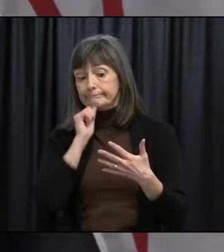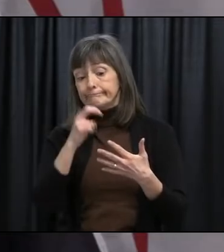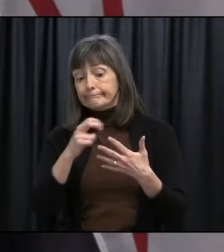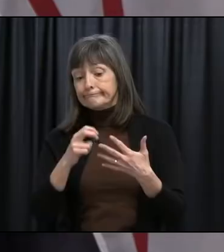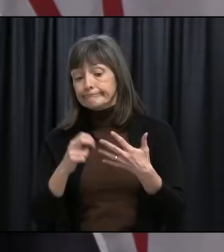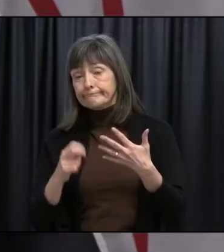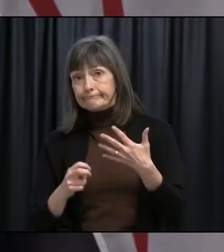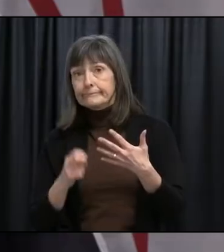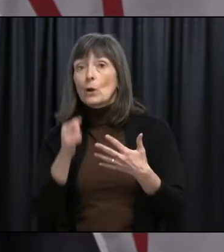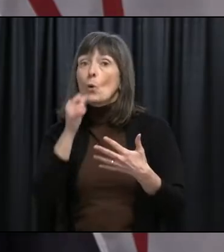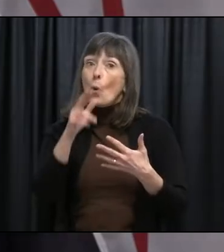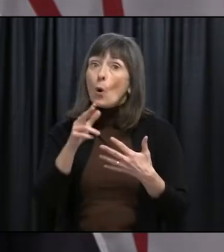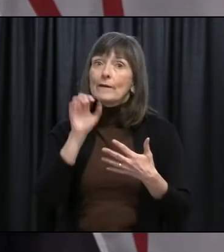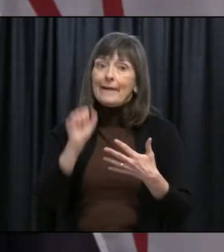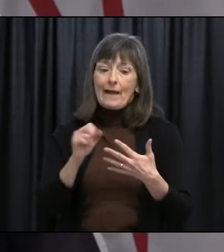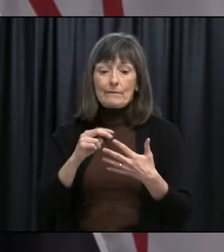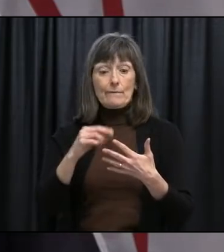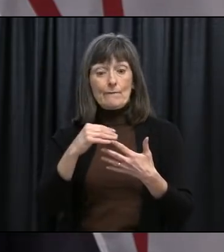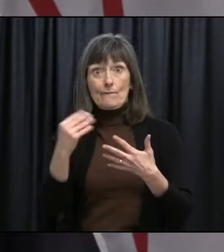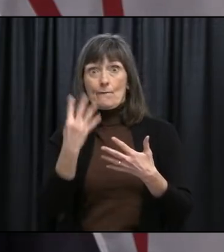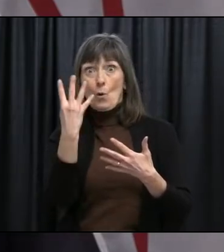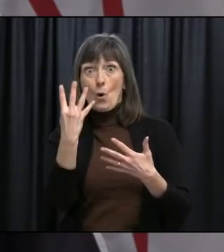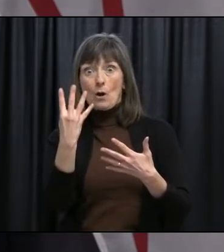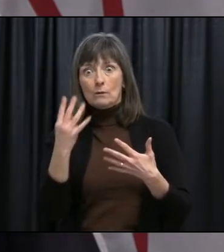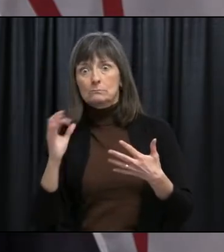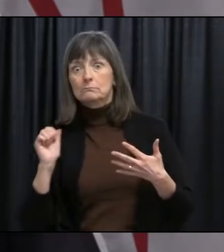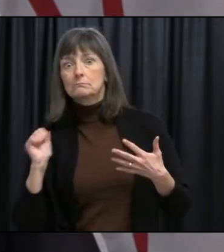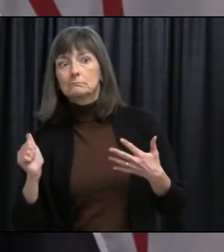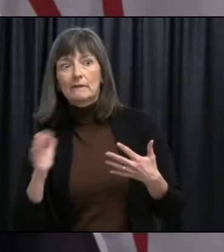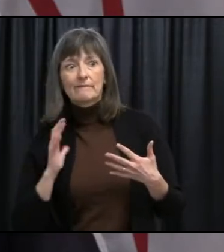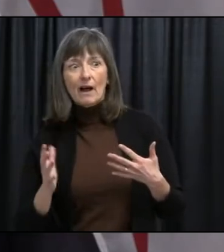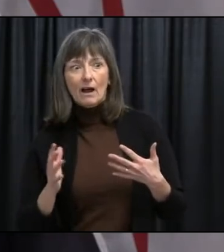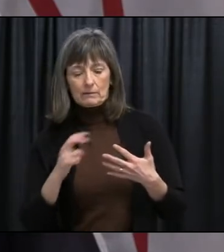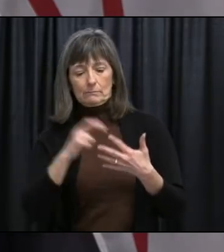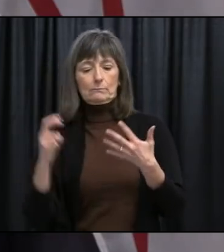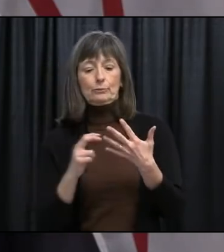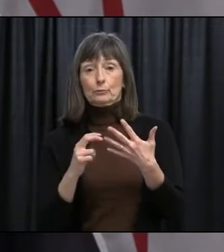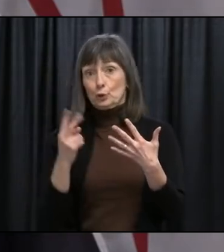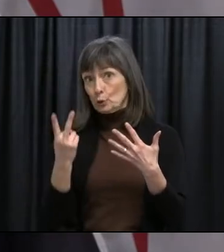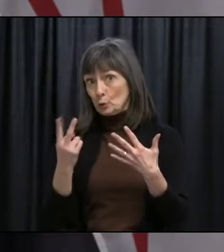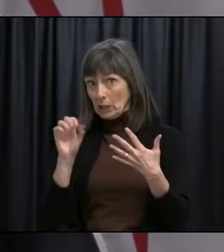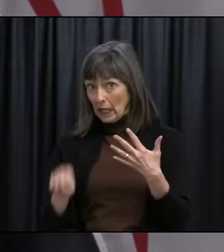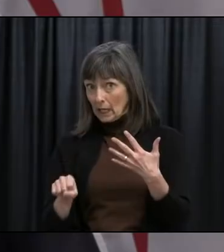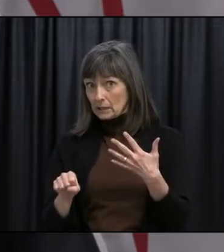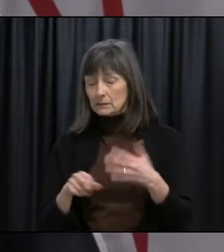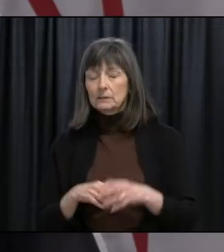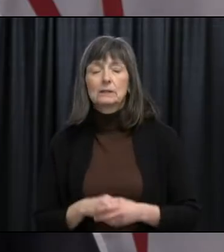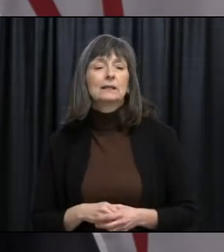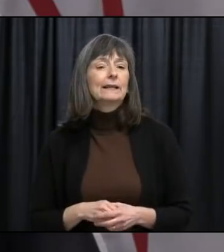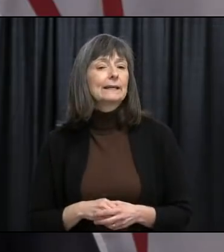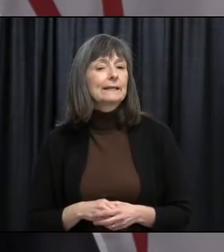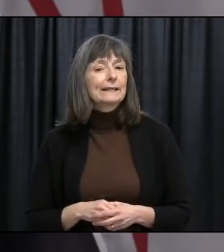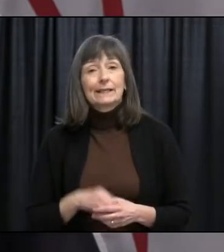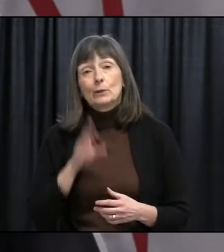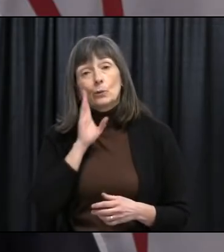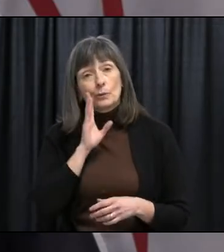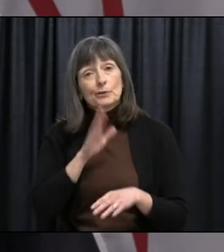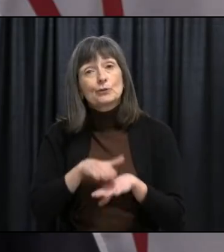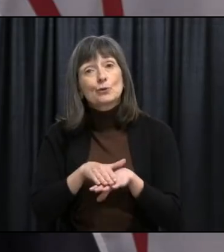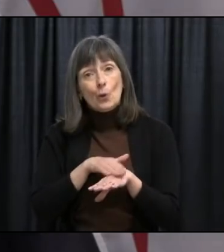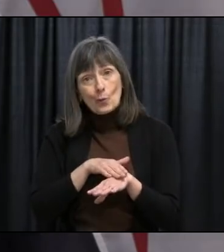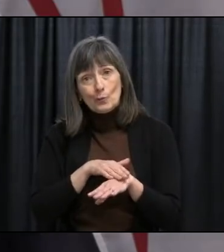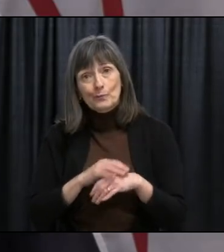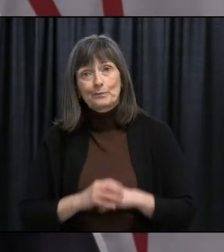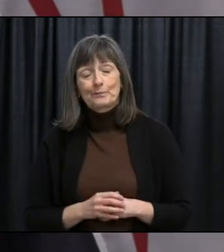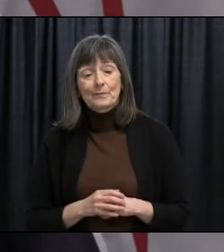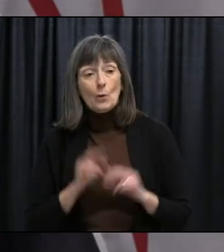So at this point, we're taking things slowly. We'll be watching the epidemiology and just see what's happening. We'll be